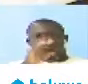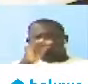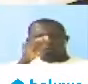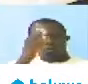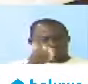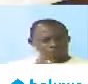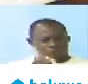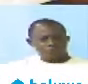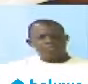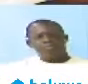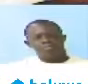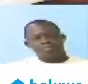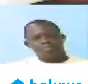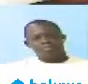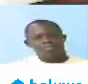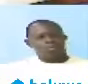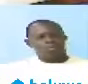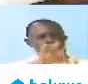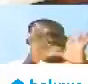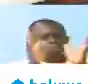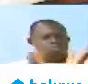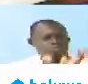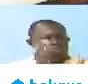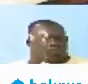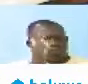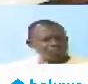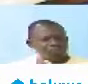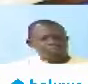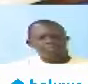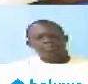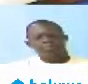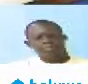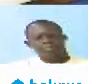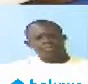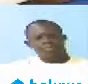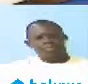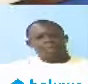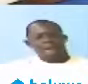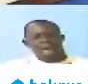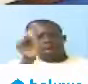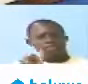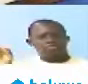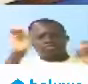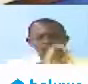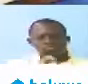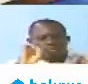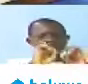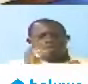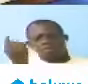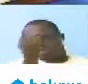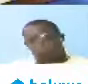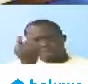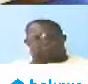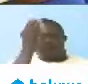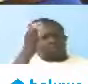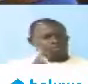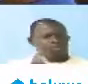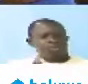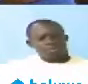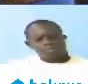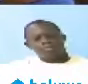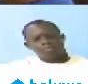Nde Tonya Lefola. Nde Tonya Lefola. The whole truth. Tonya Dama. Tonya Grongron. I'm nothing but the truth. Nde Femfola Memmanke Tonya.